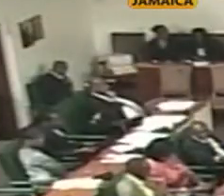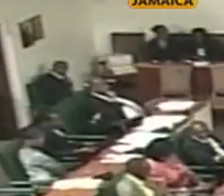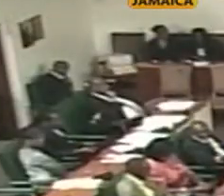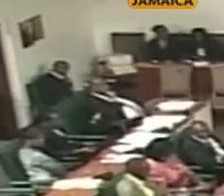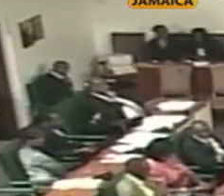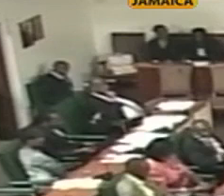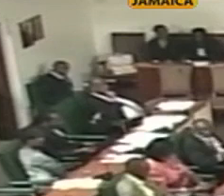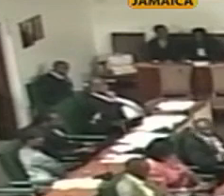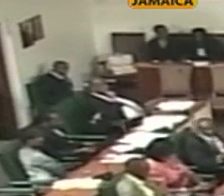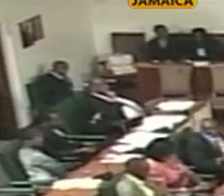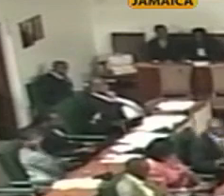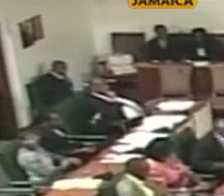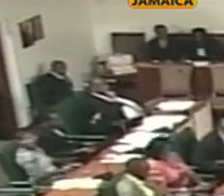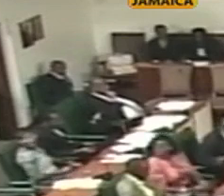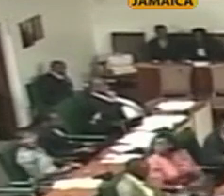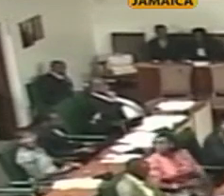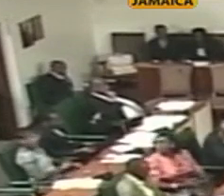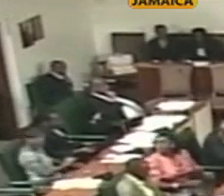I know.